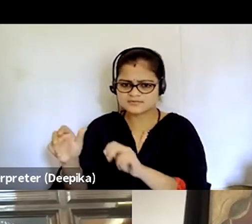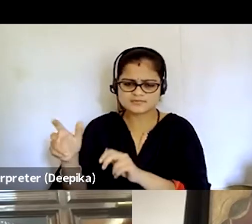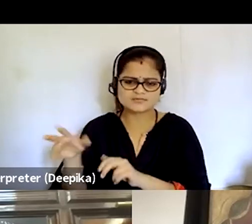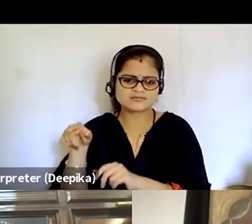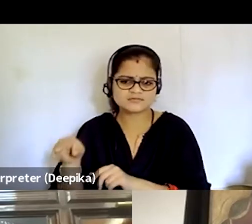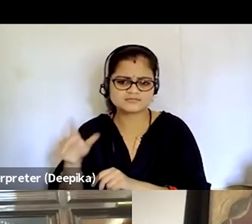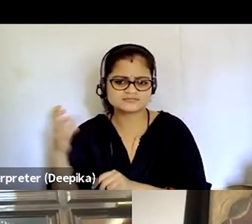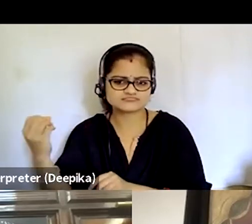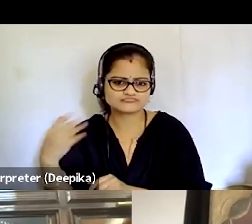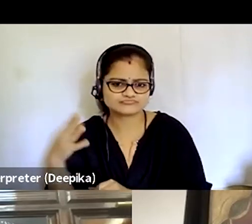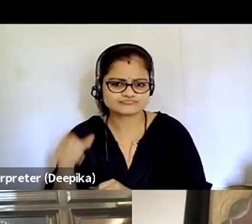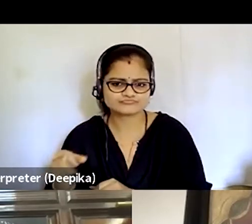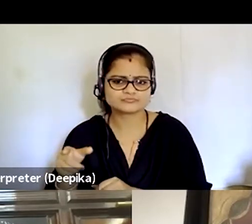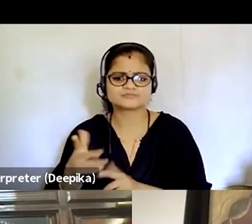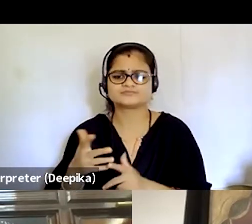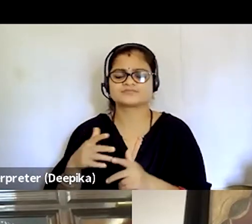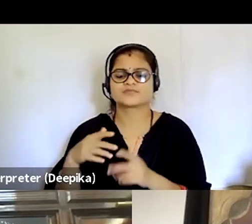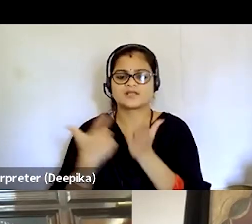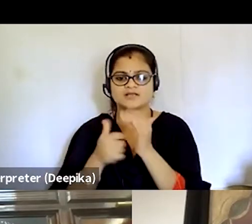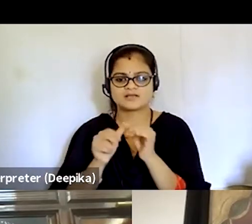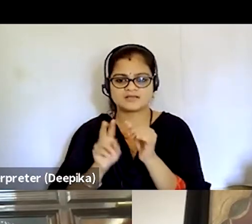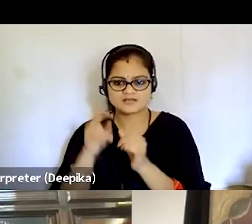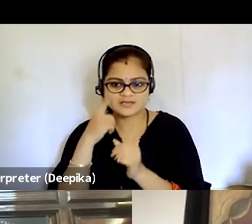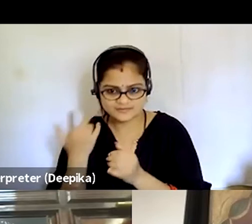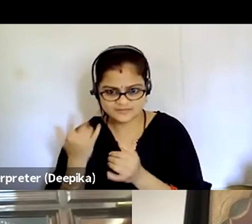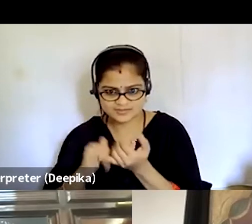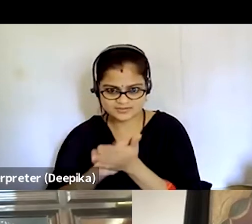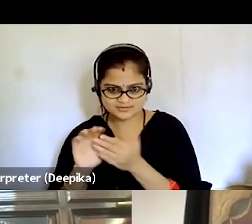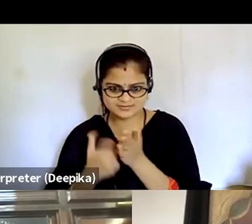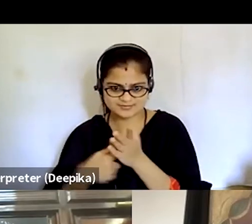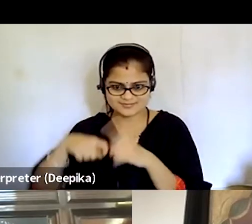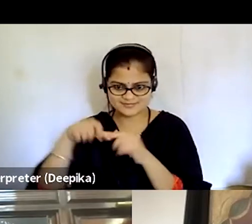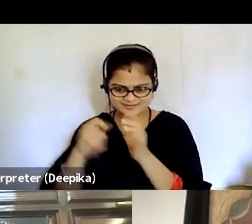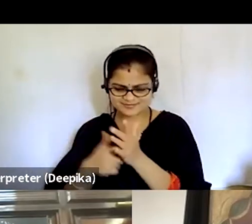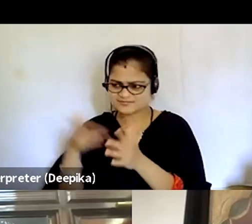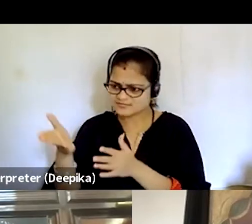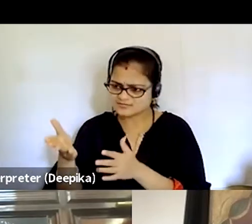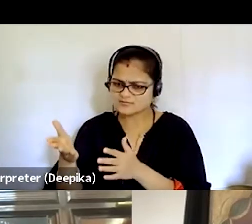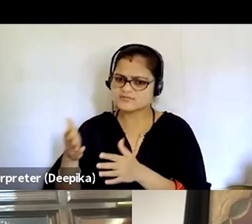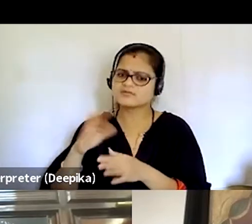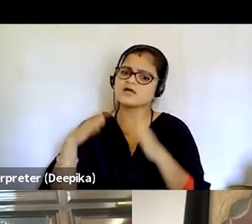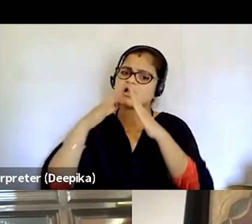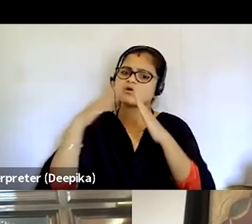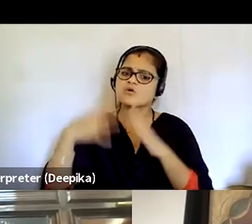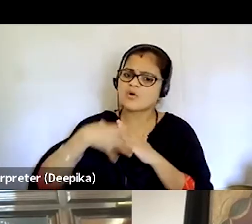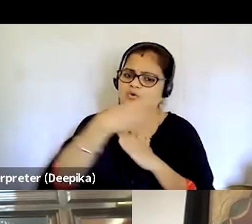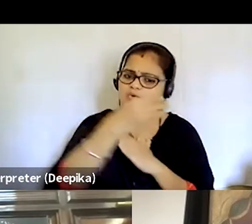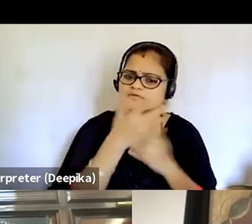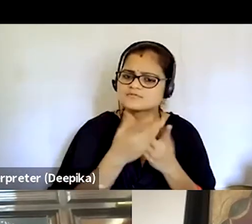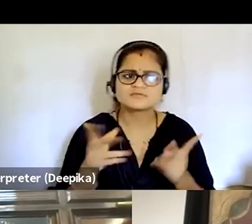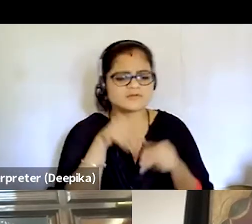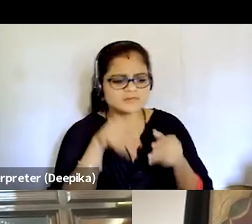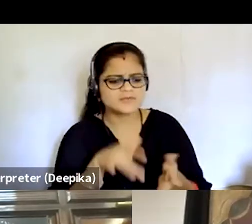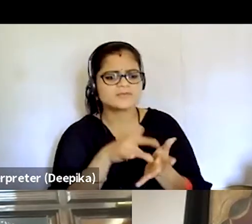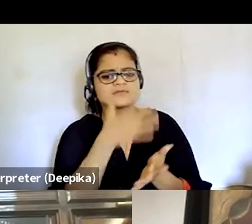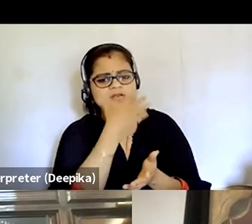to, Ravi Shankar? Yeah. You would, right? So why can't you then step out of your house and do it in our very, very beautiful